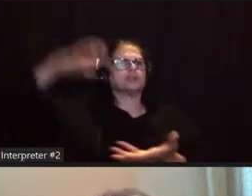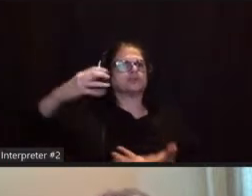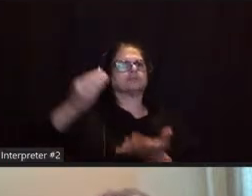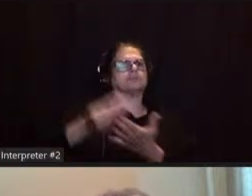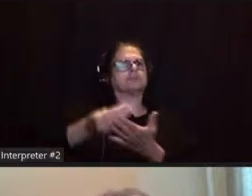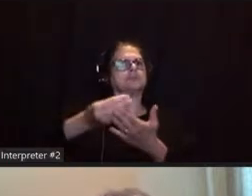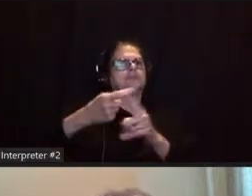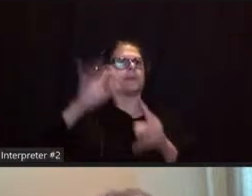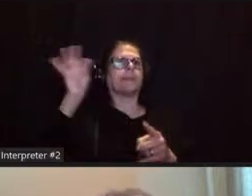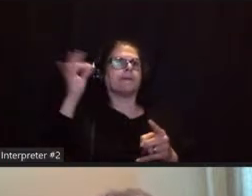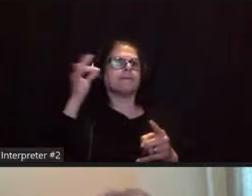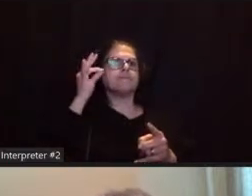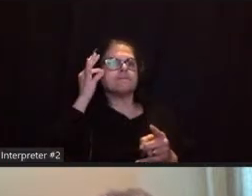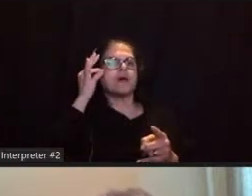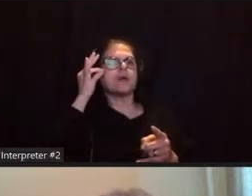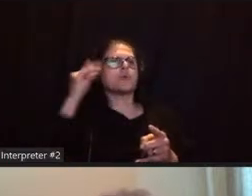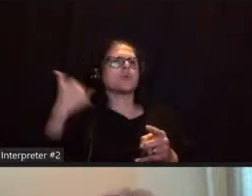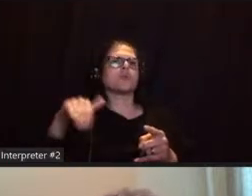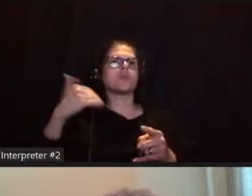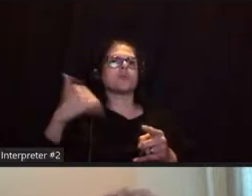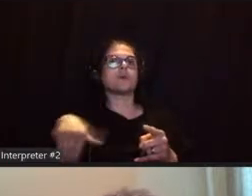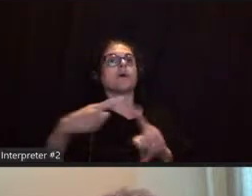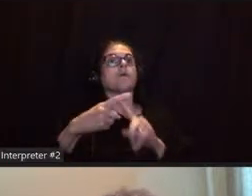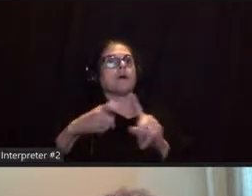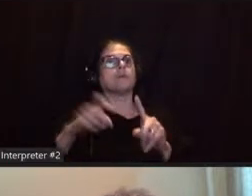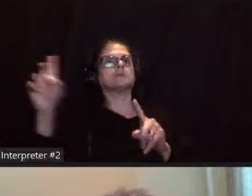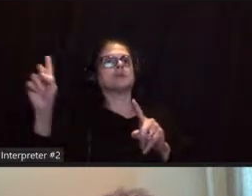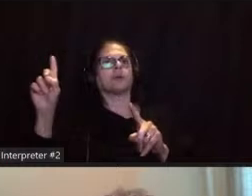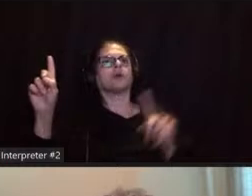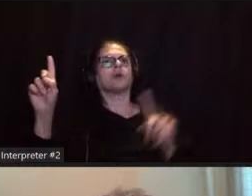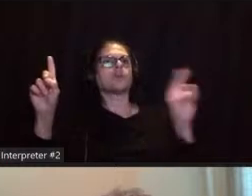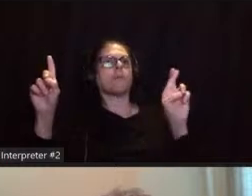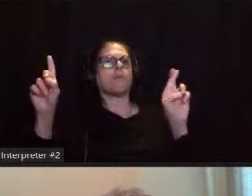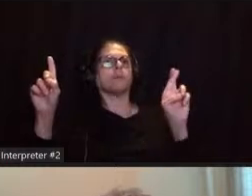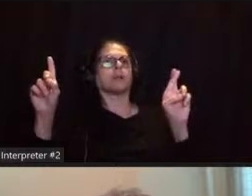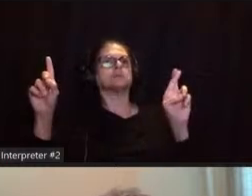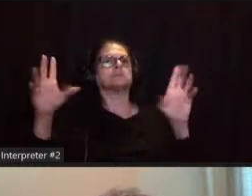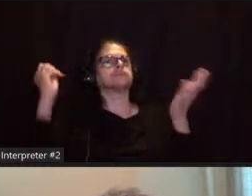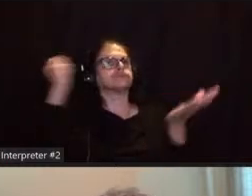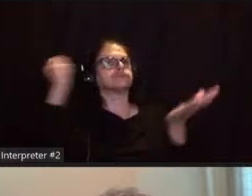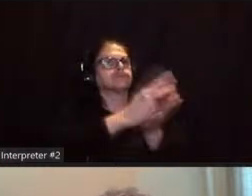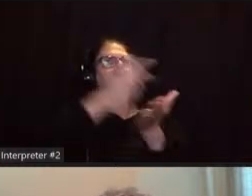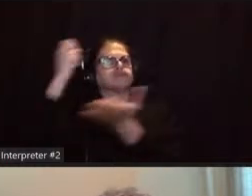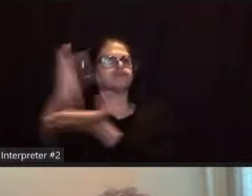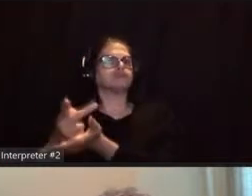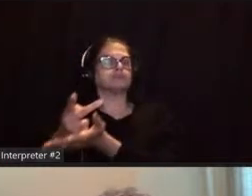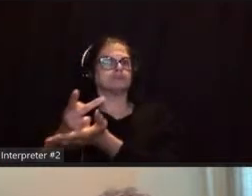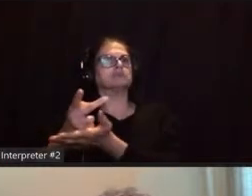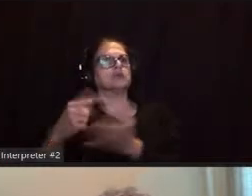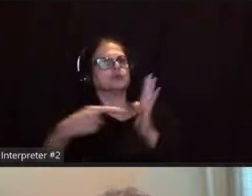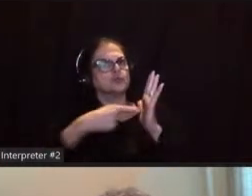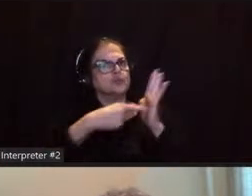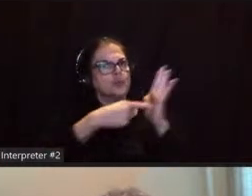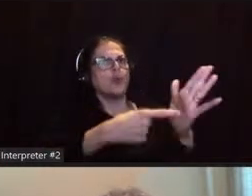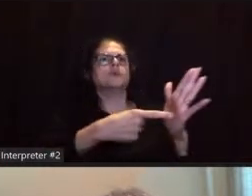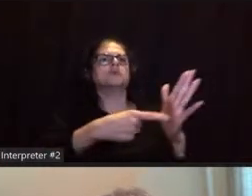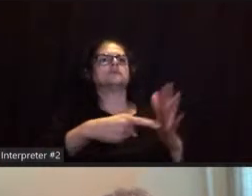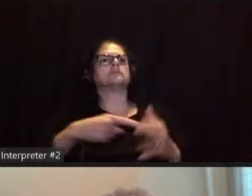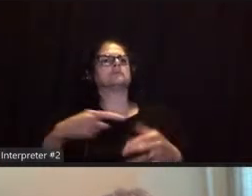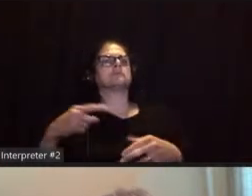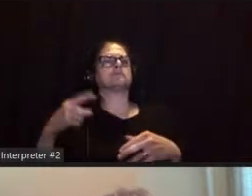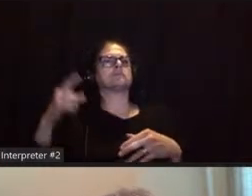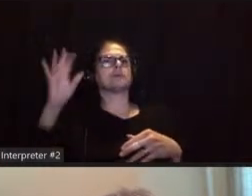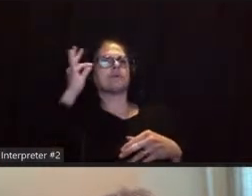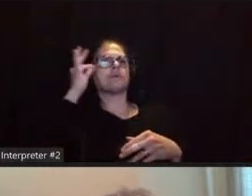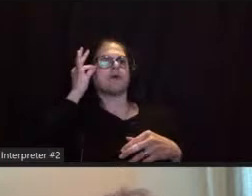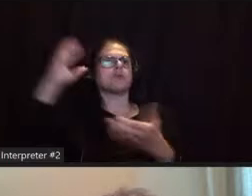government, with support from both sides of the aisle, was kind of a nod to the fact of how critical public funding is. And we